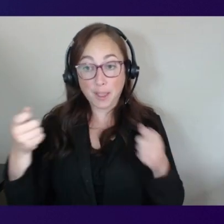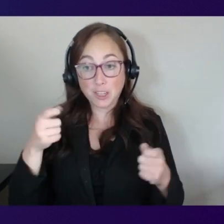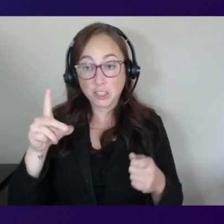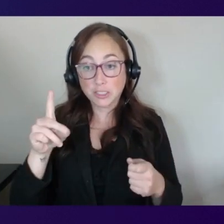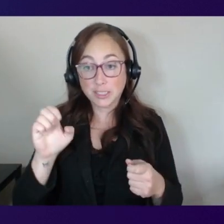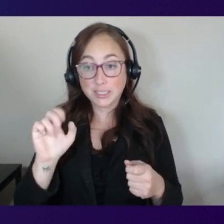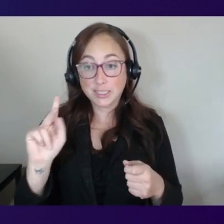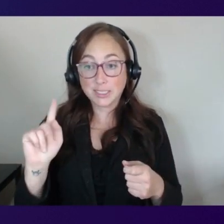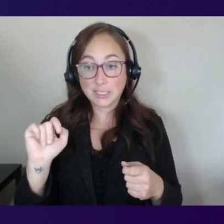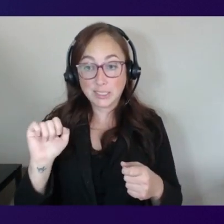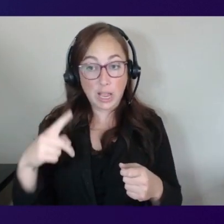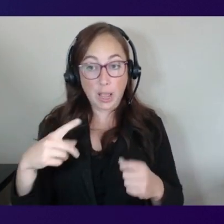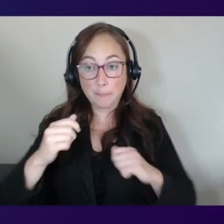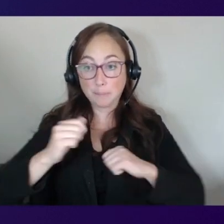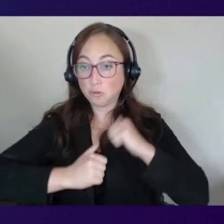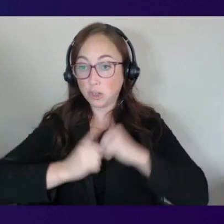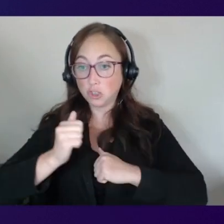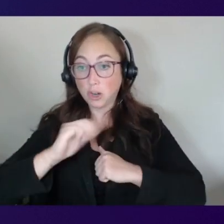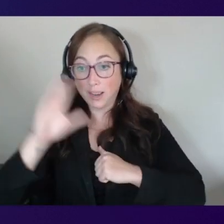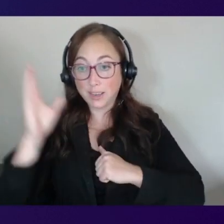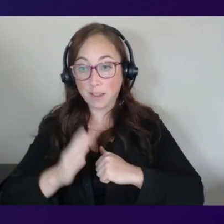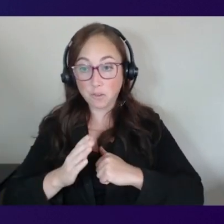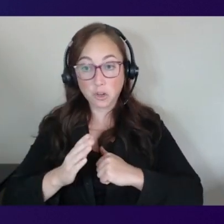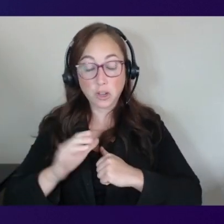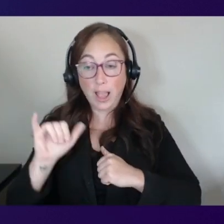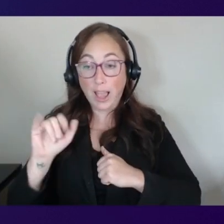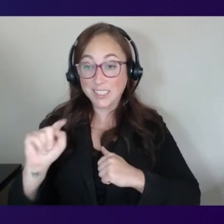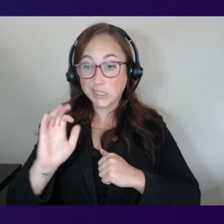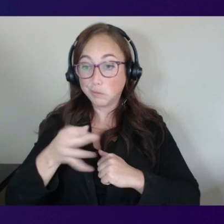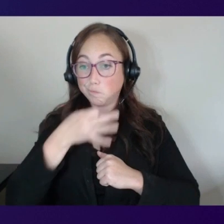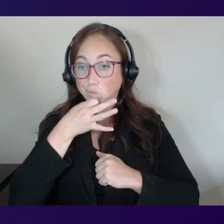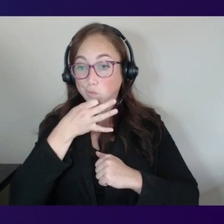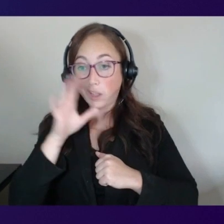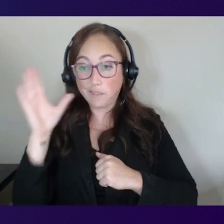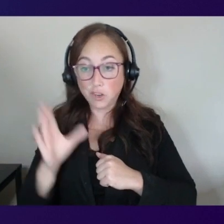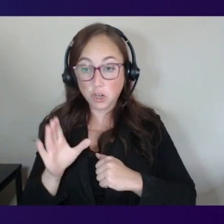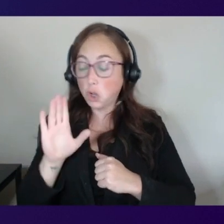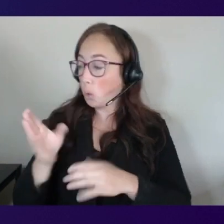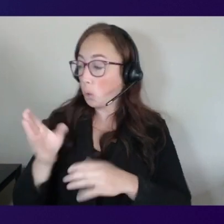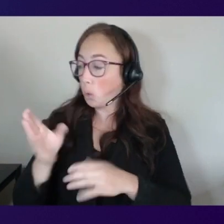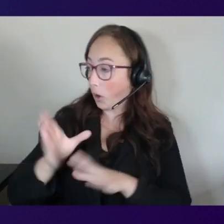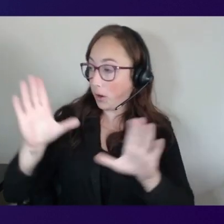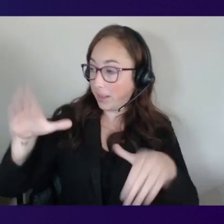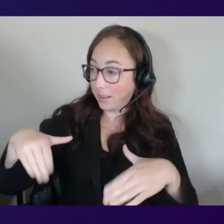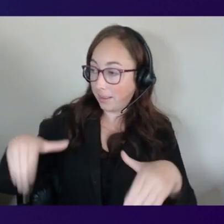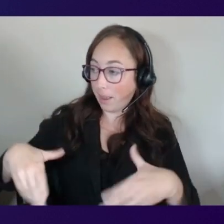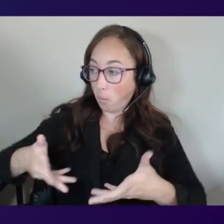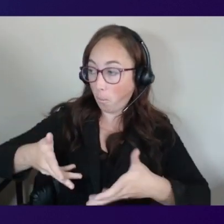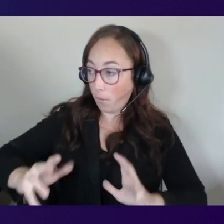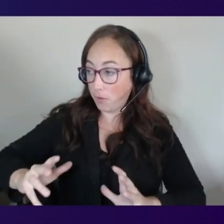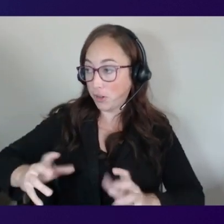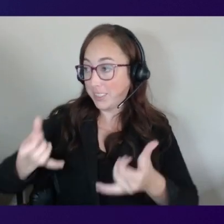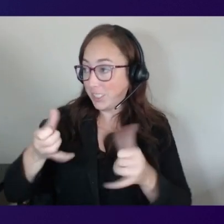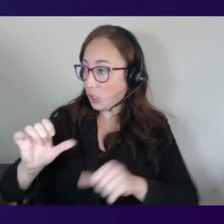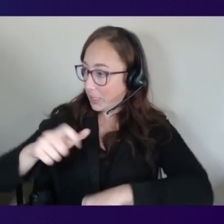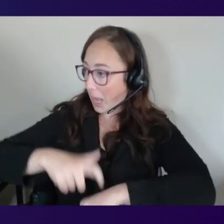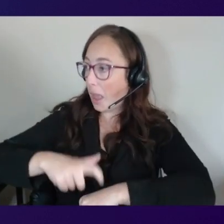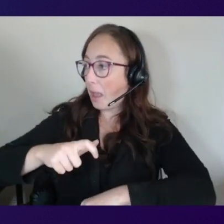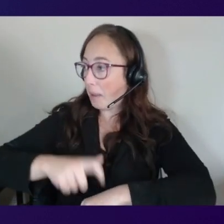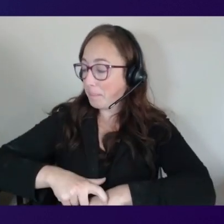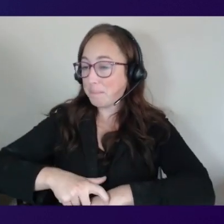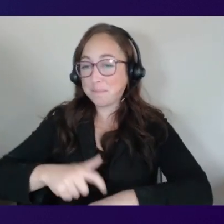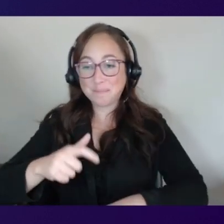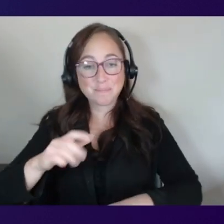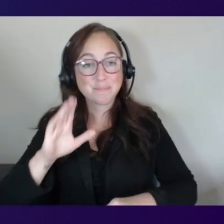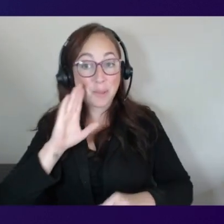infrastructure anywhere. I've never been an IT pro, as I mentioned earlier. Your career's not over yet. There's still I still can teach you a whole bunch. It's